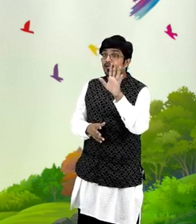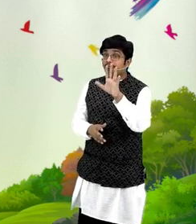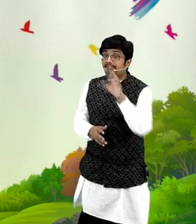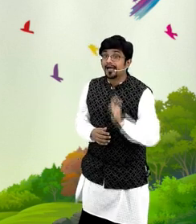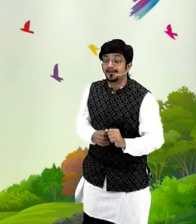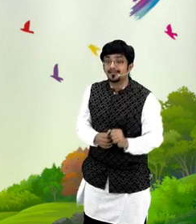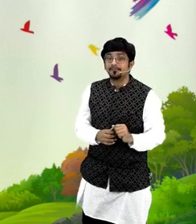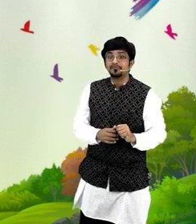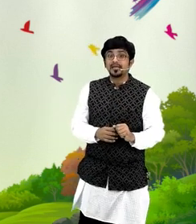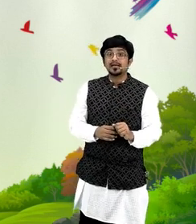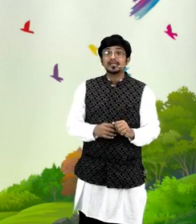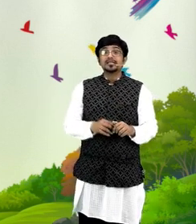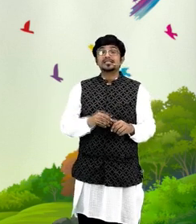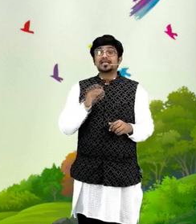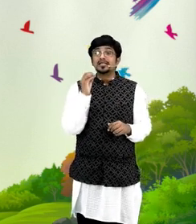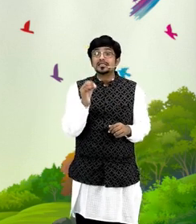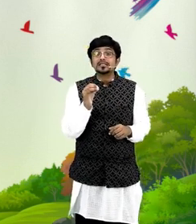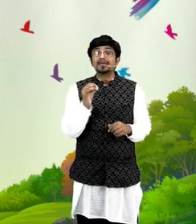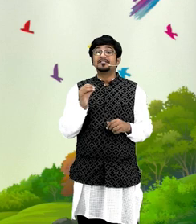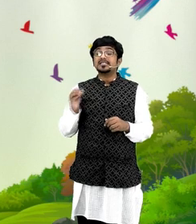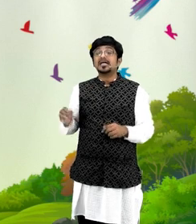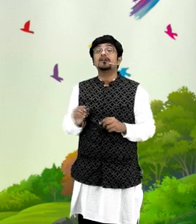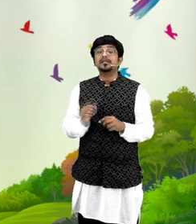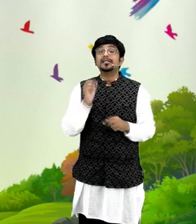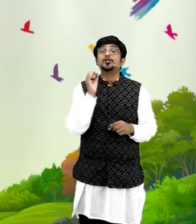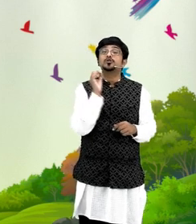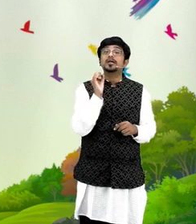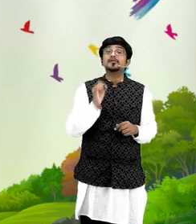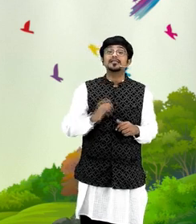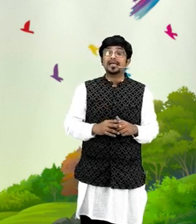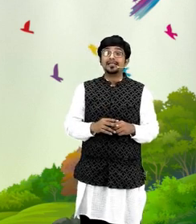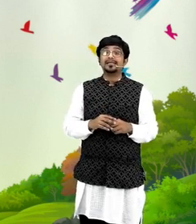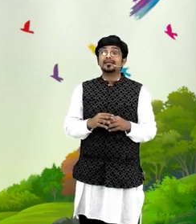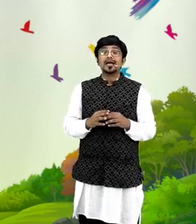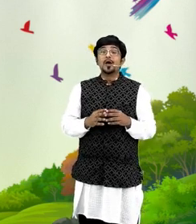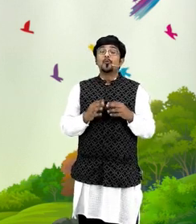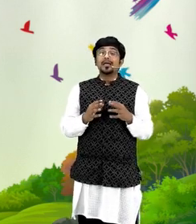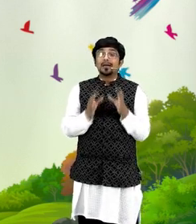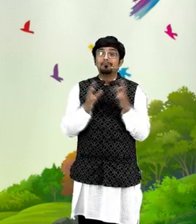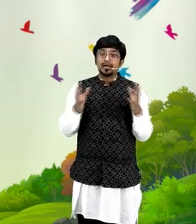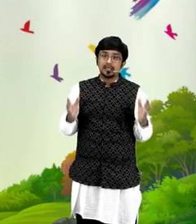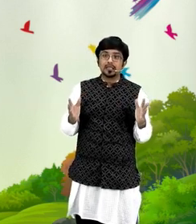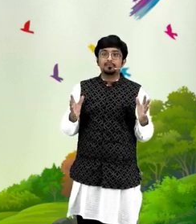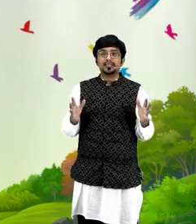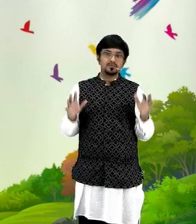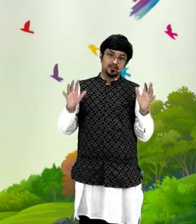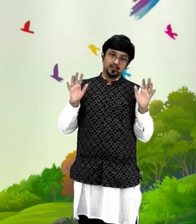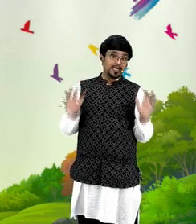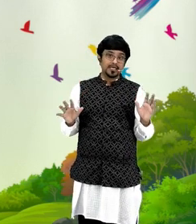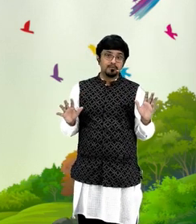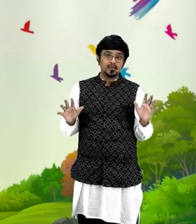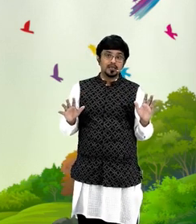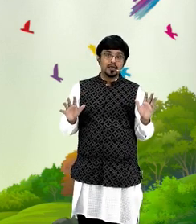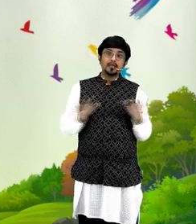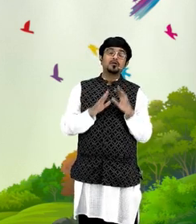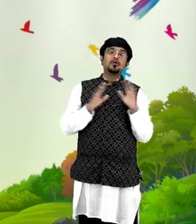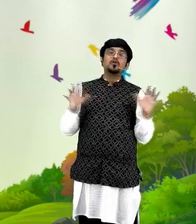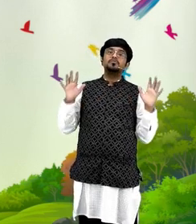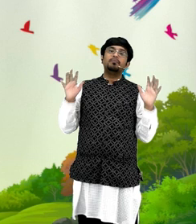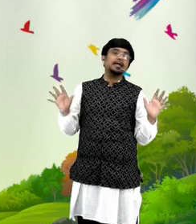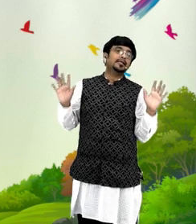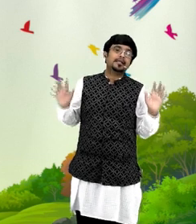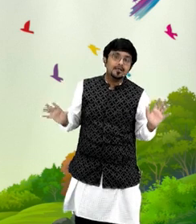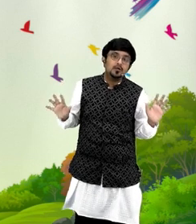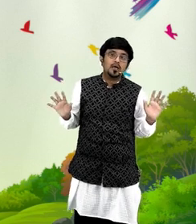Let me also tell you a fact. Scientists have discovered in 2008 that when a banana becomes ripe, it